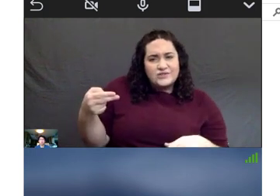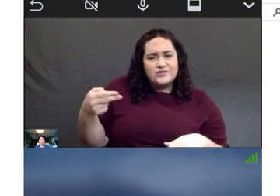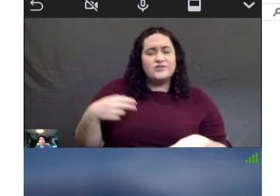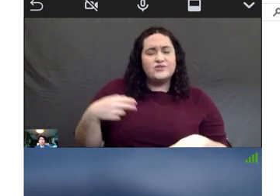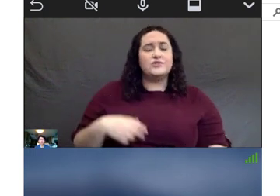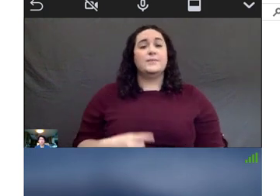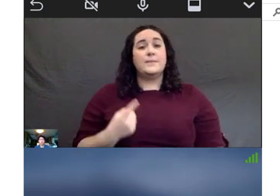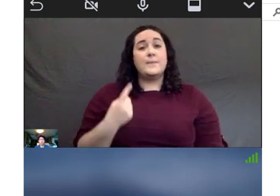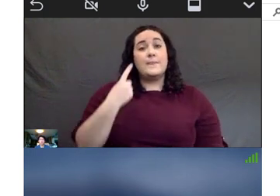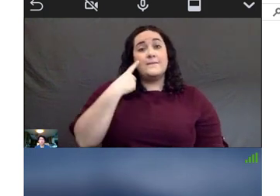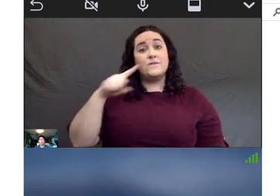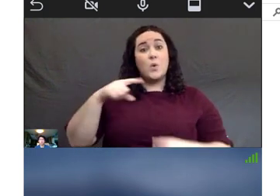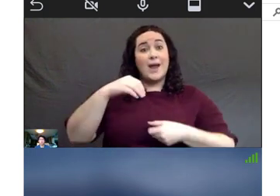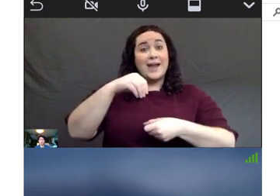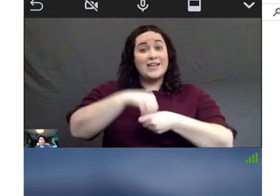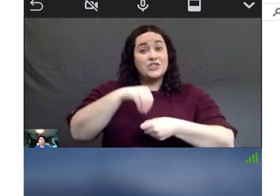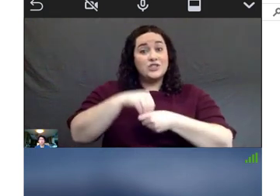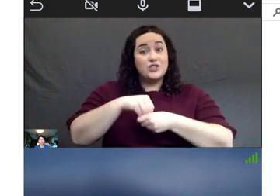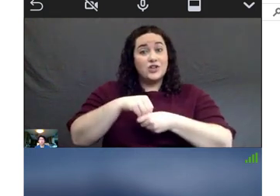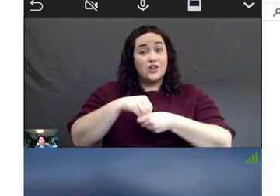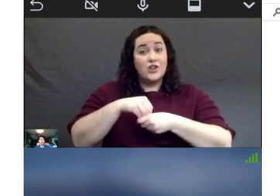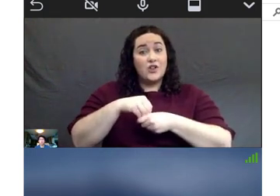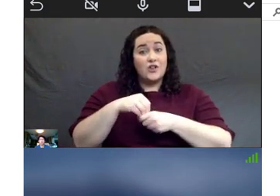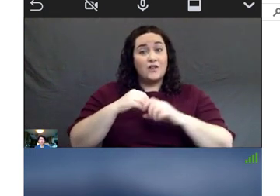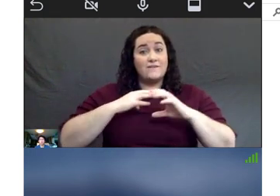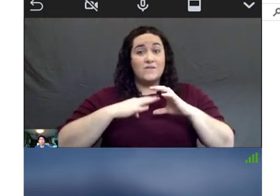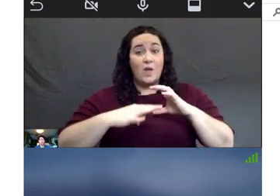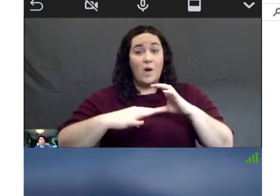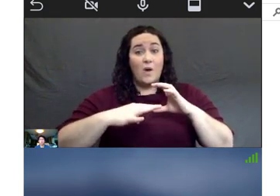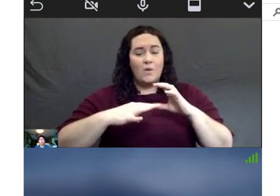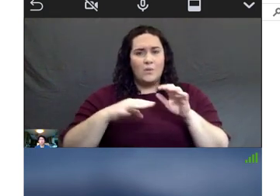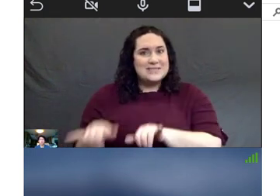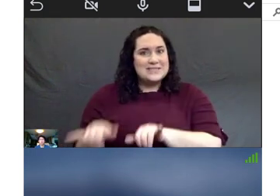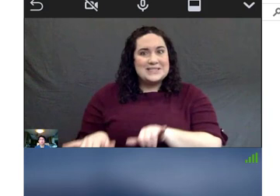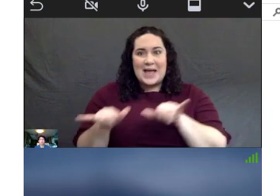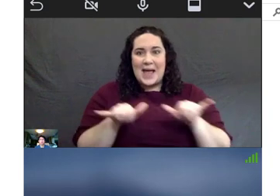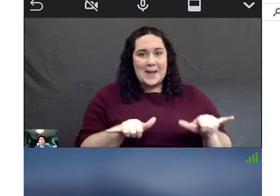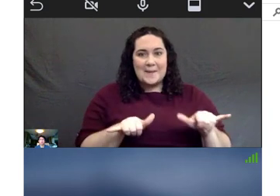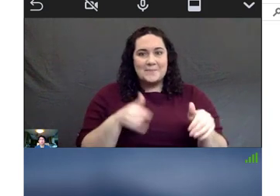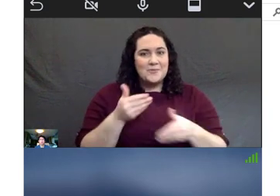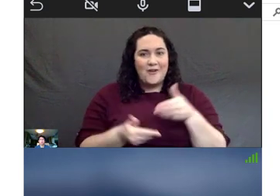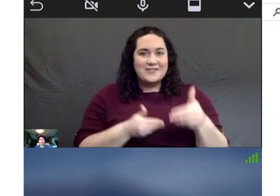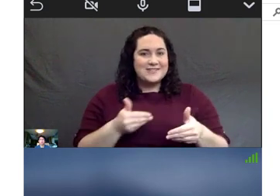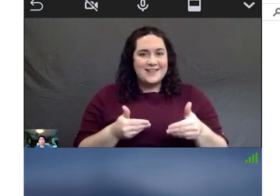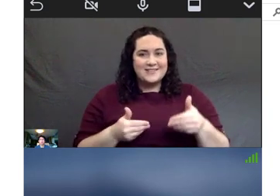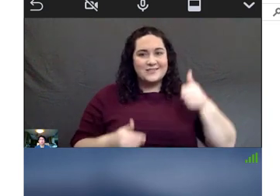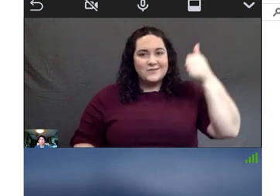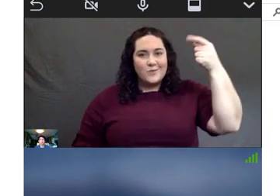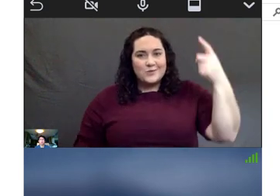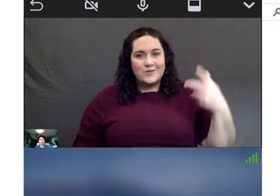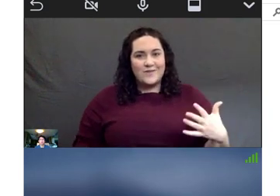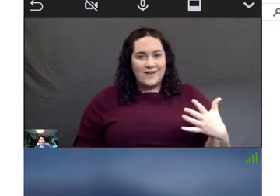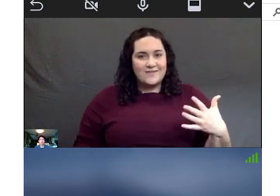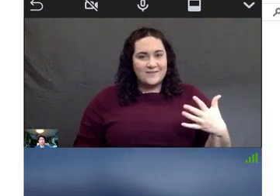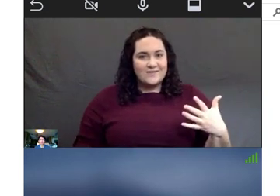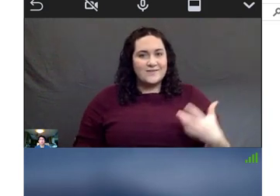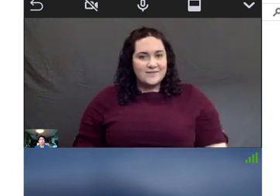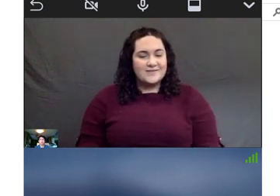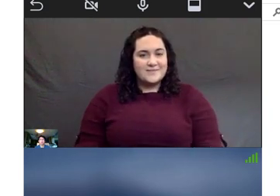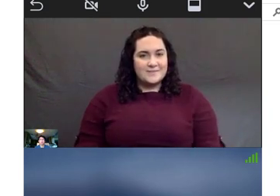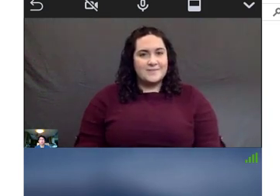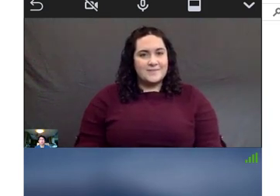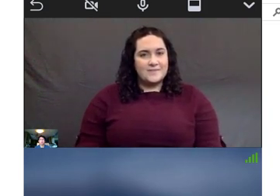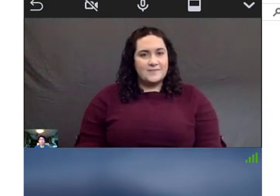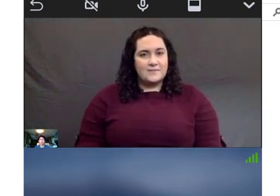the same flow chart that we use for external flow. The only difference is going to be the